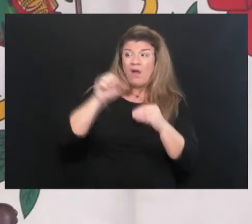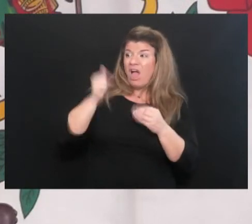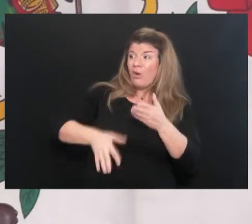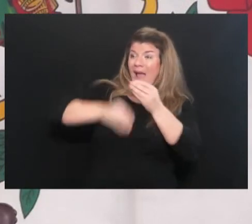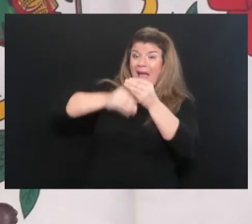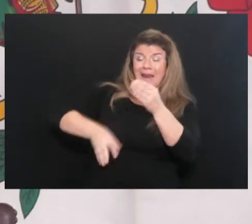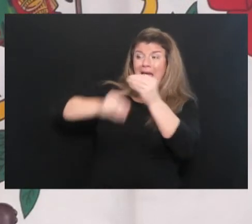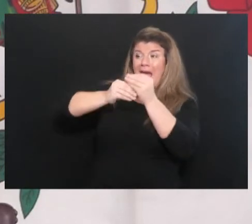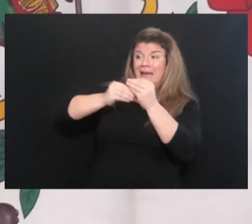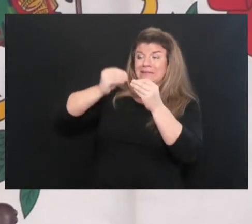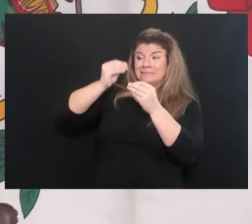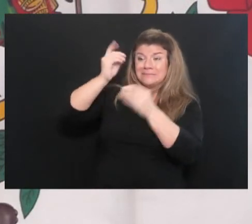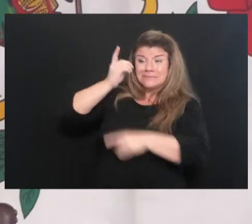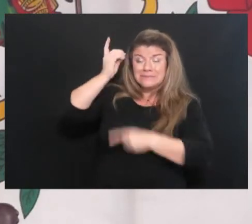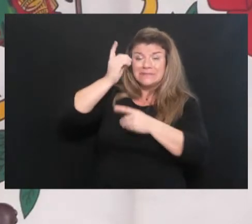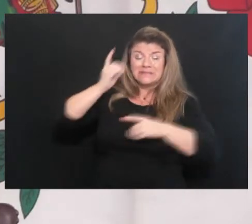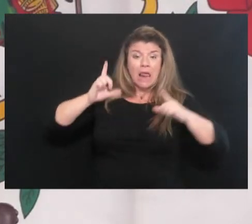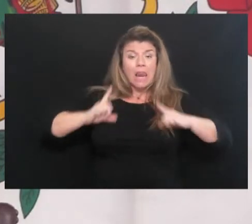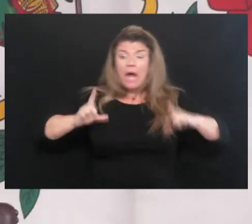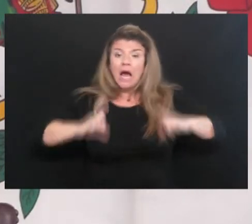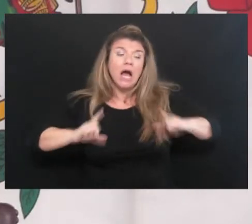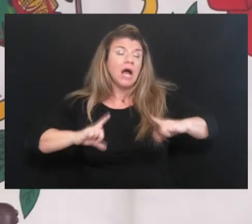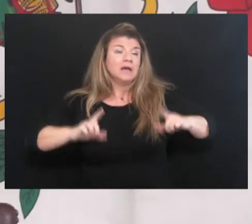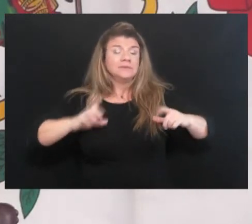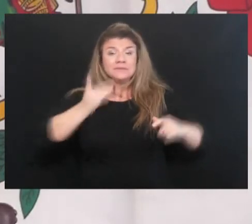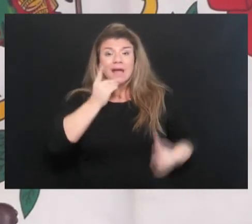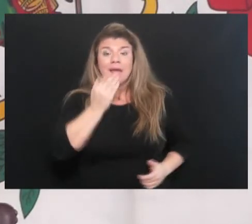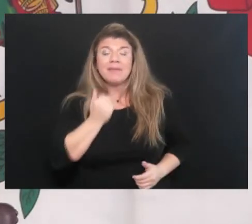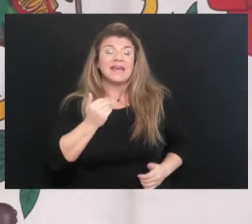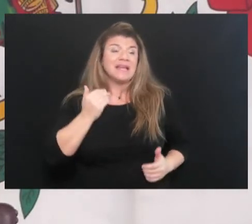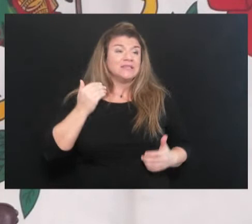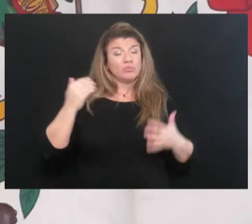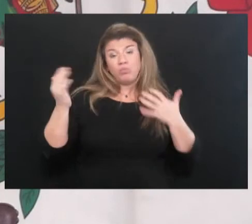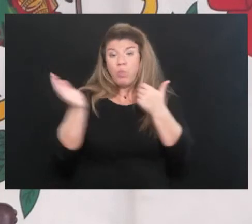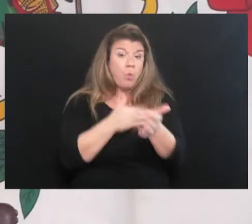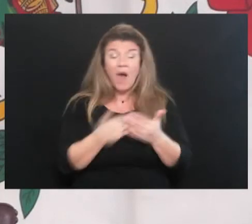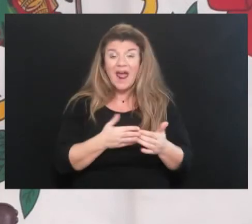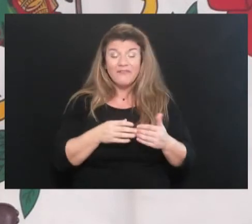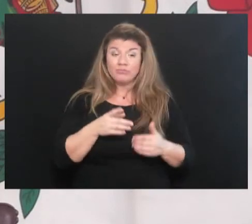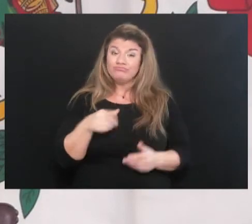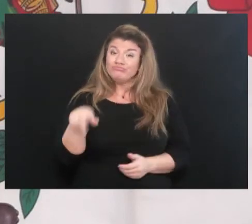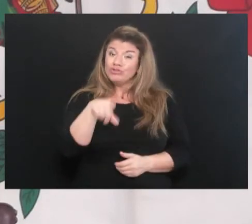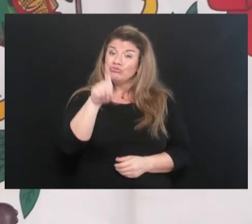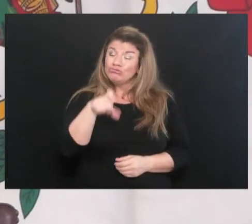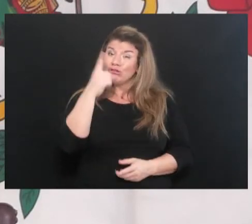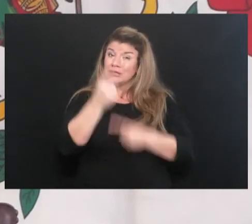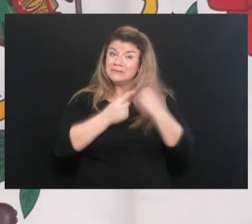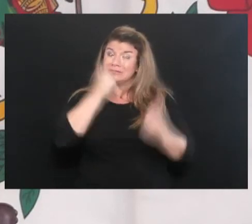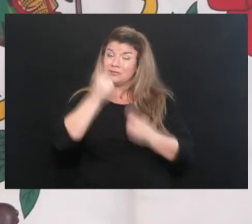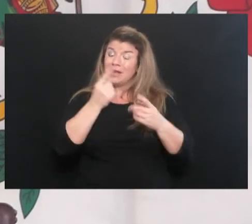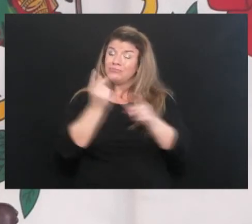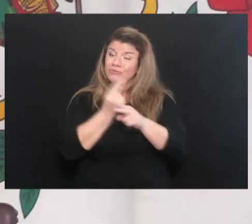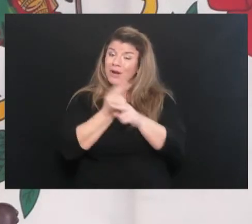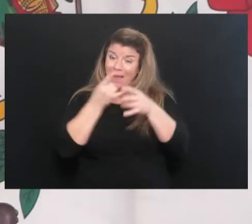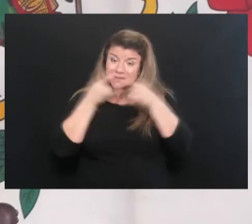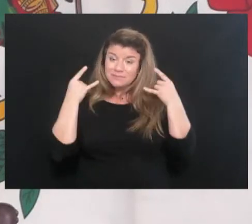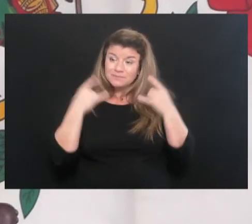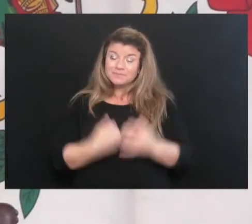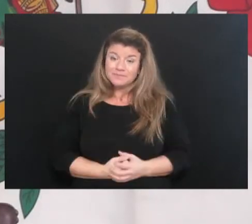you've got some kind of lung condition or diabetes or whatever, you ought to really think hard about wearing a